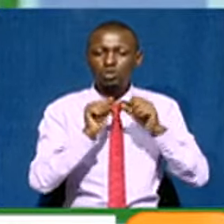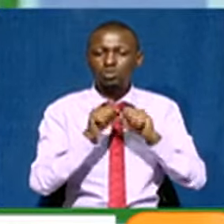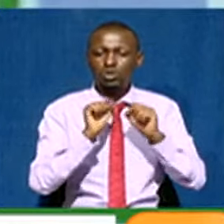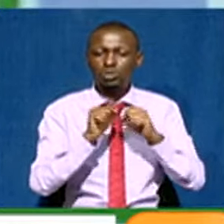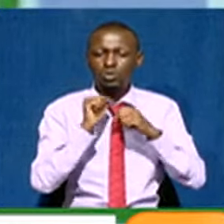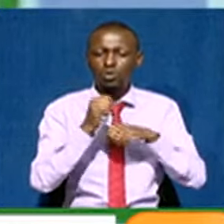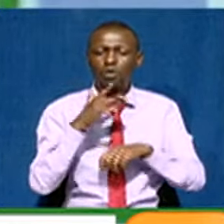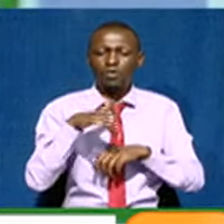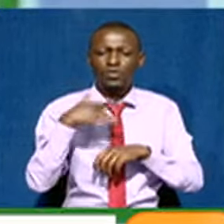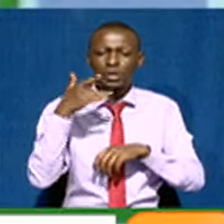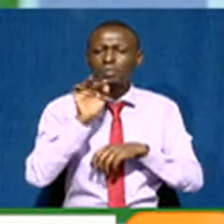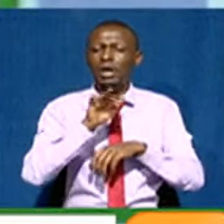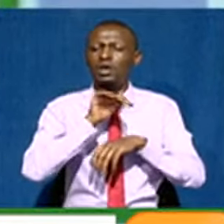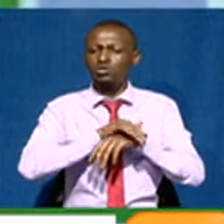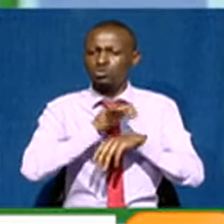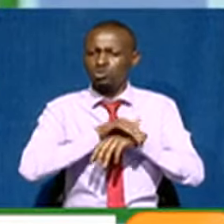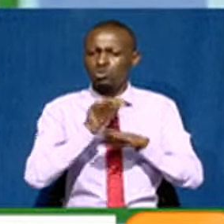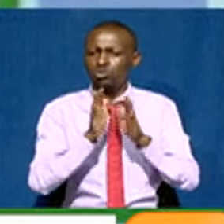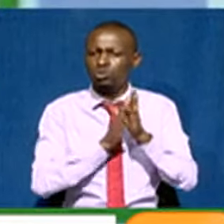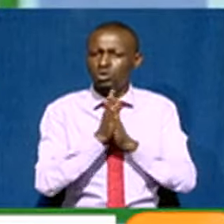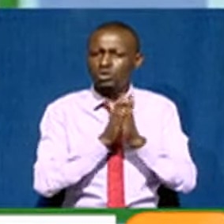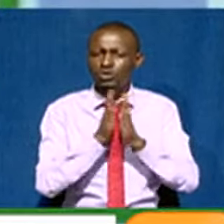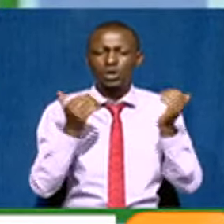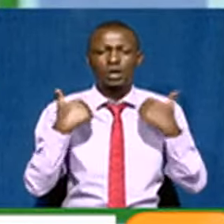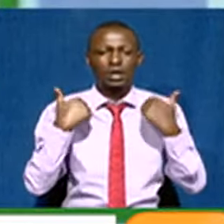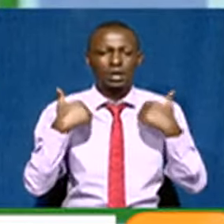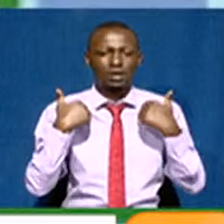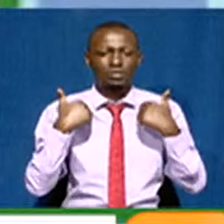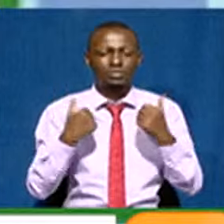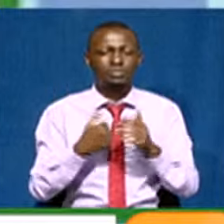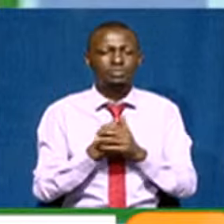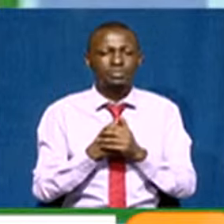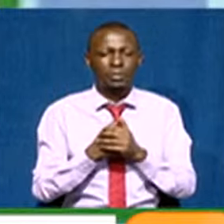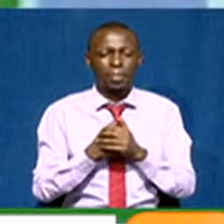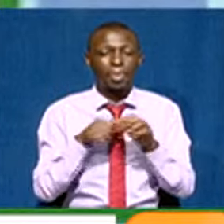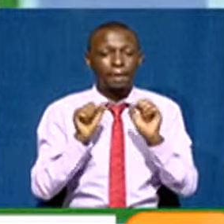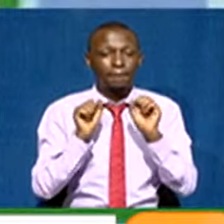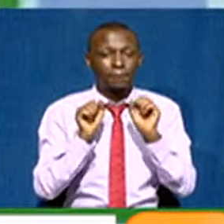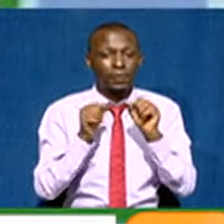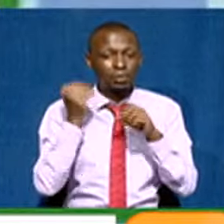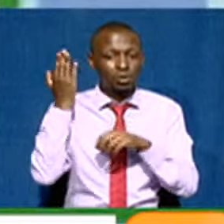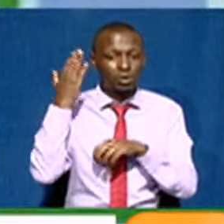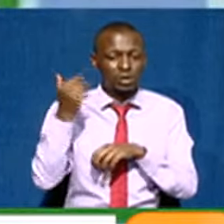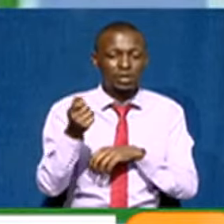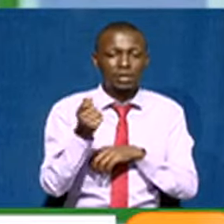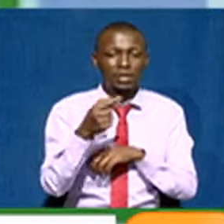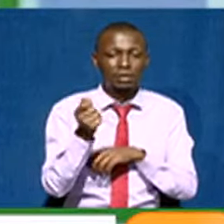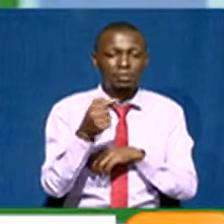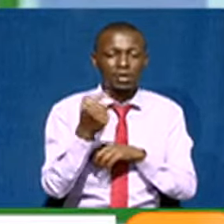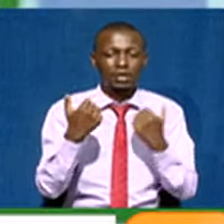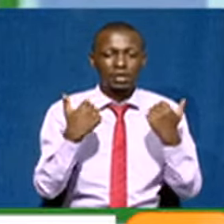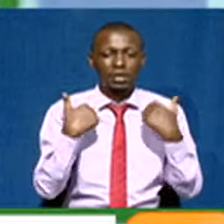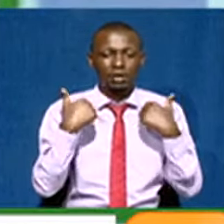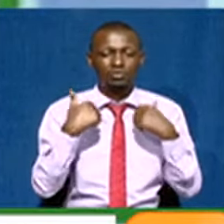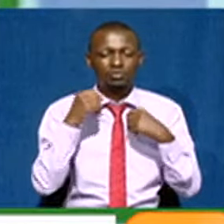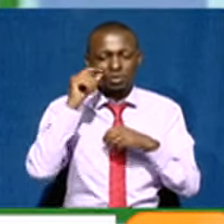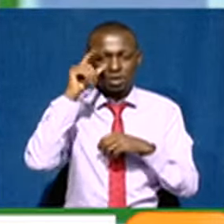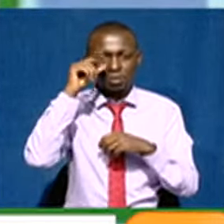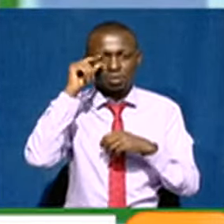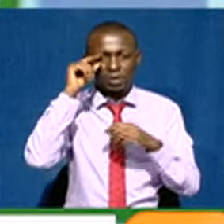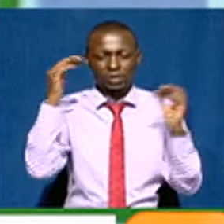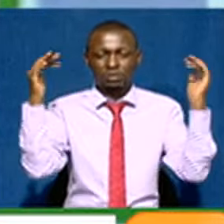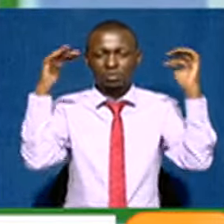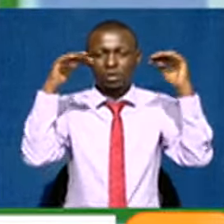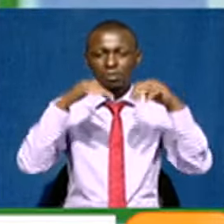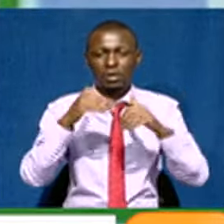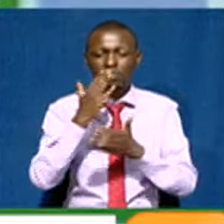to probably work on very well. Last month we had, we call them Senior Savers Forum in Mombasa. And some of